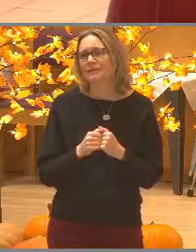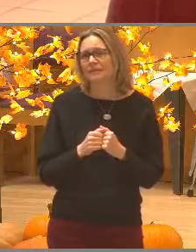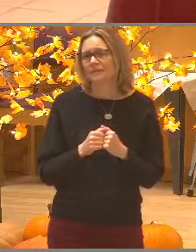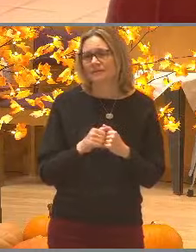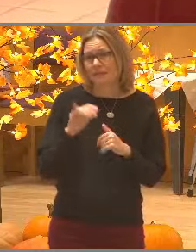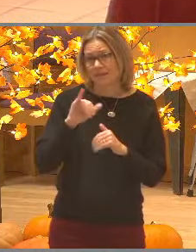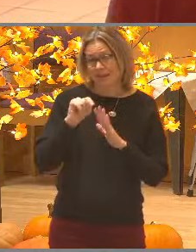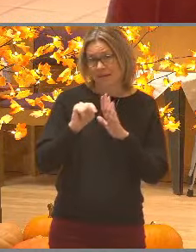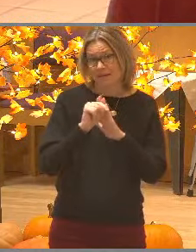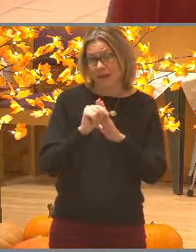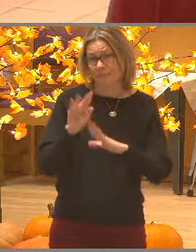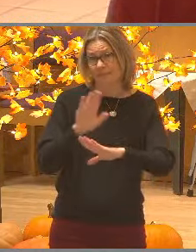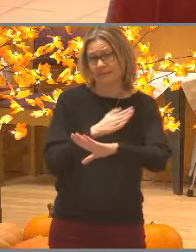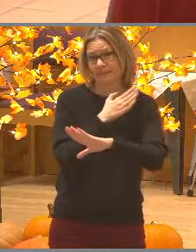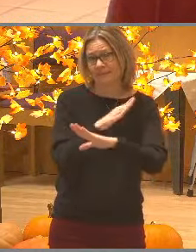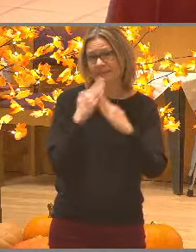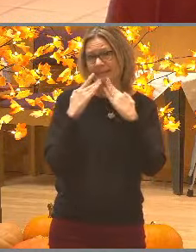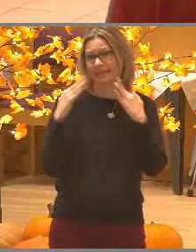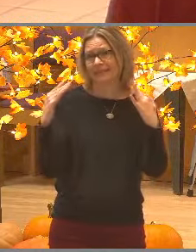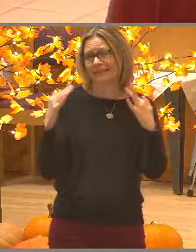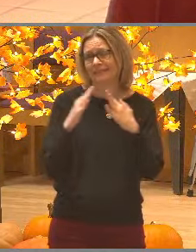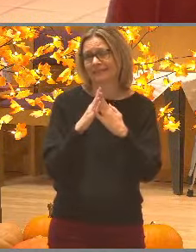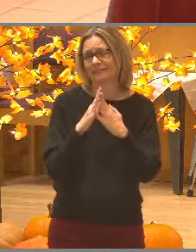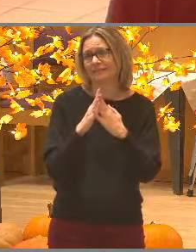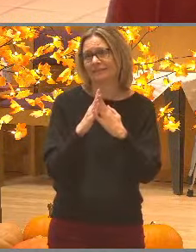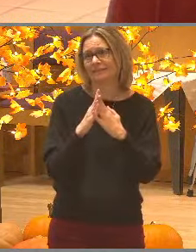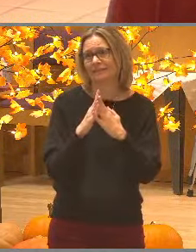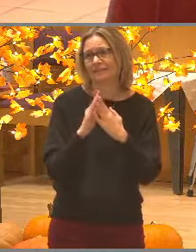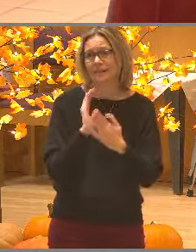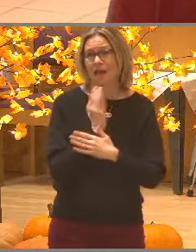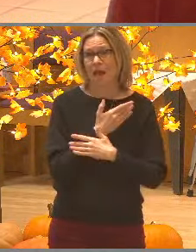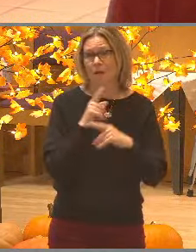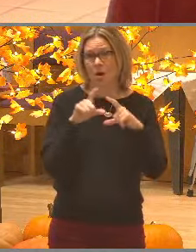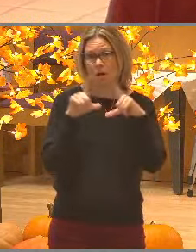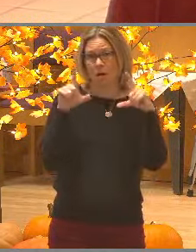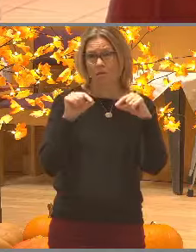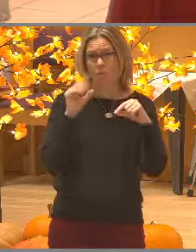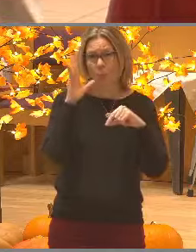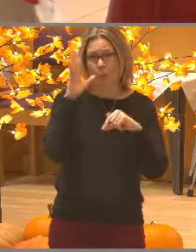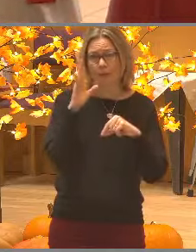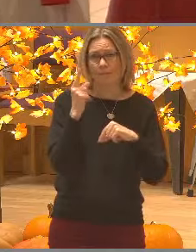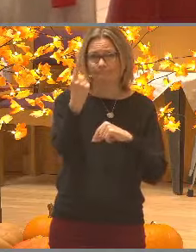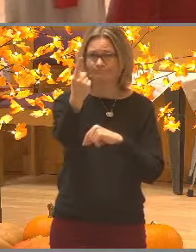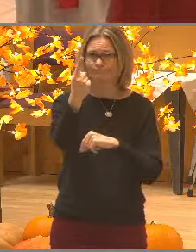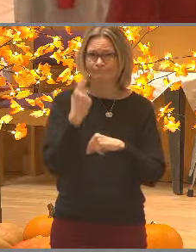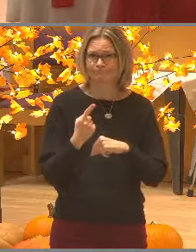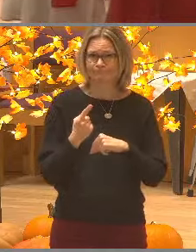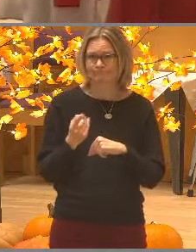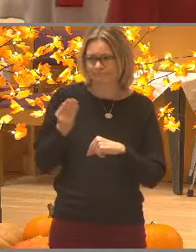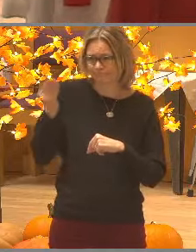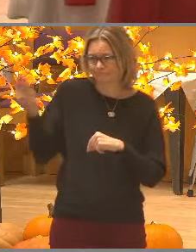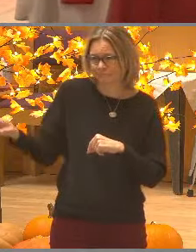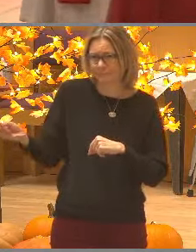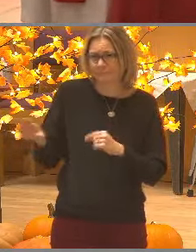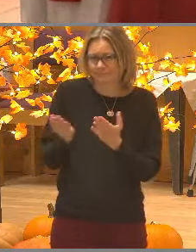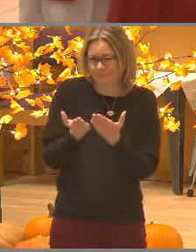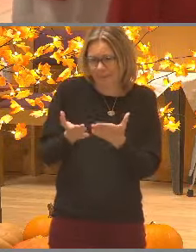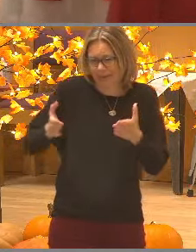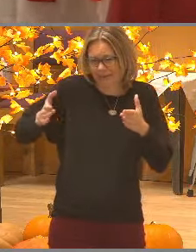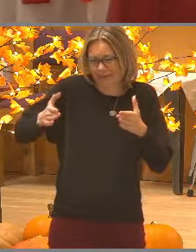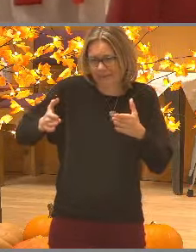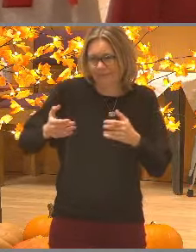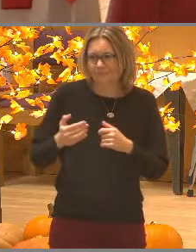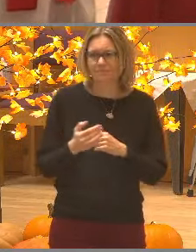day, we are going to place our commitment cards in this basket. If you are in